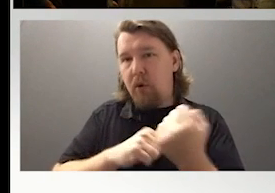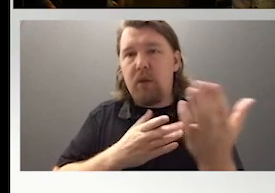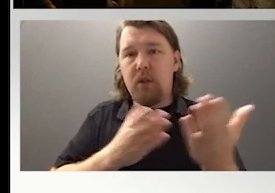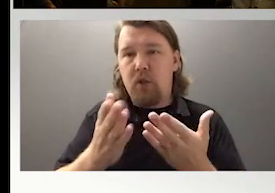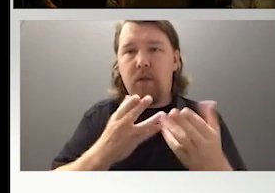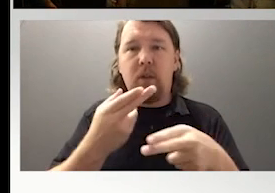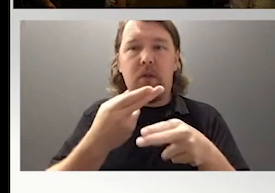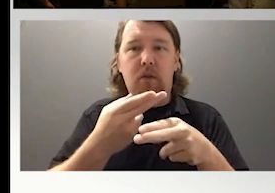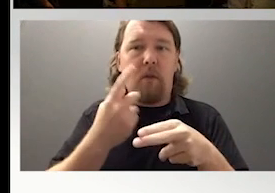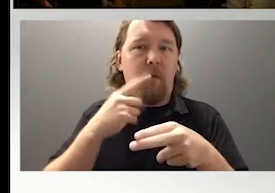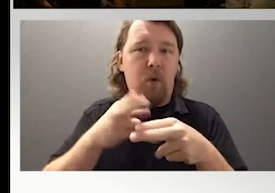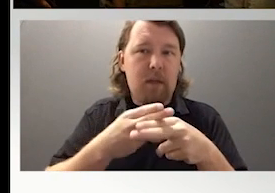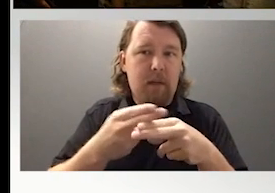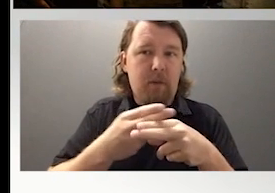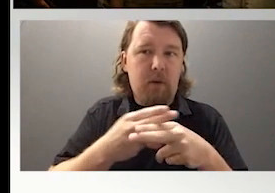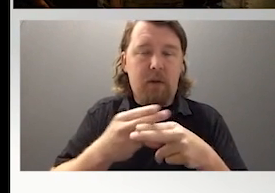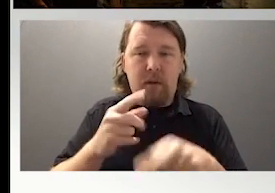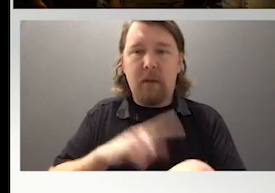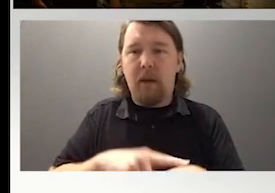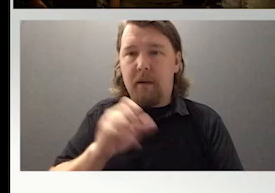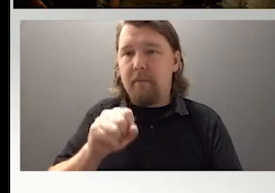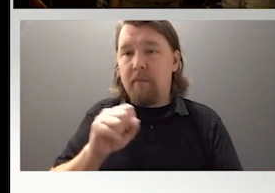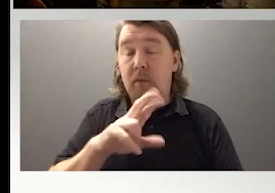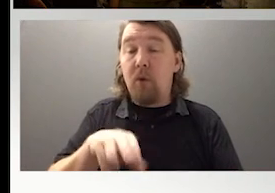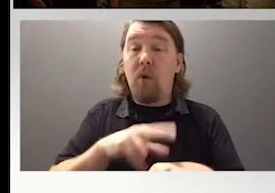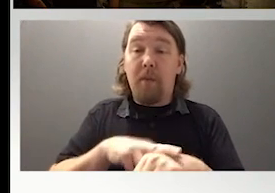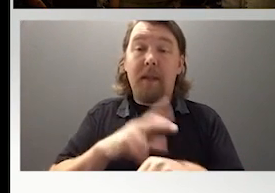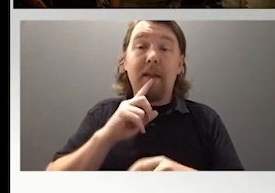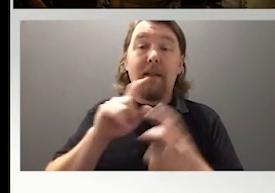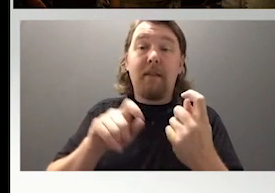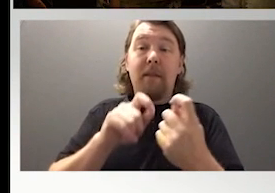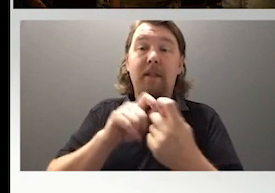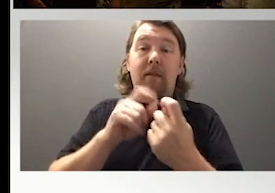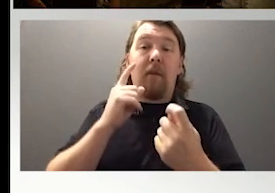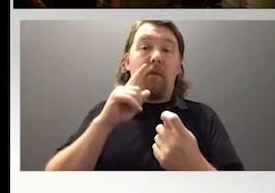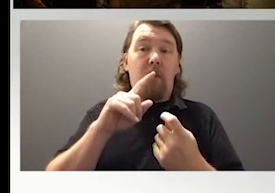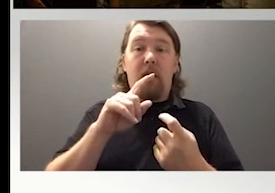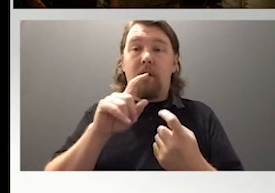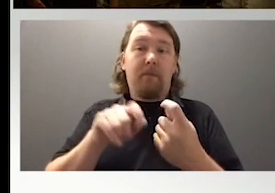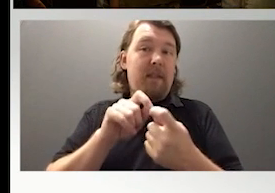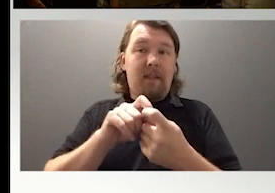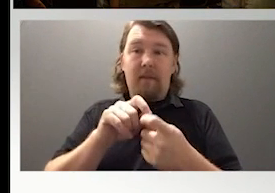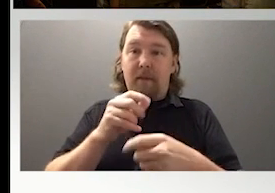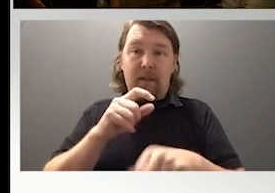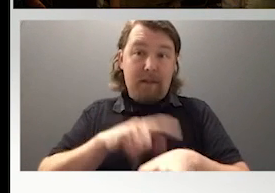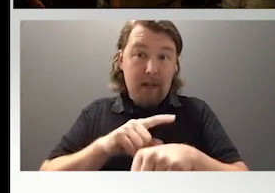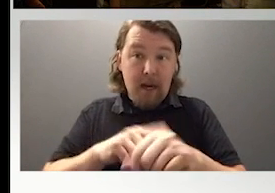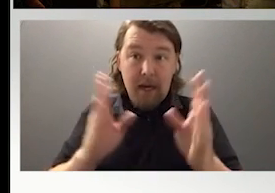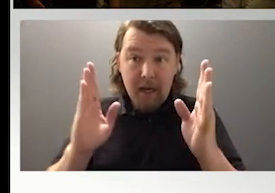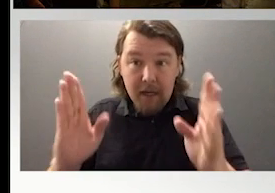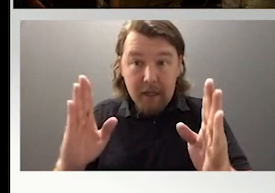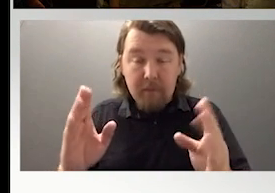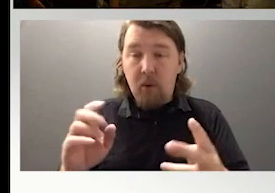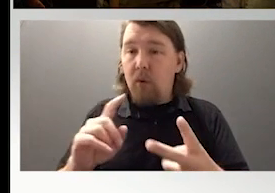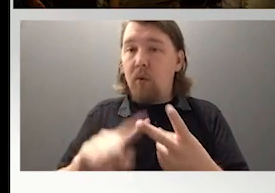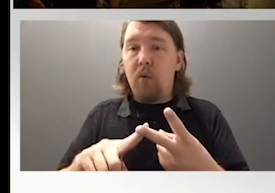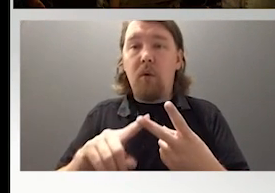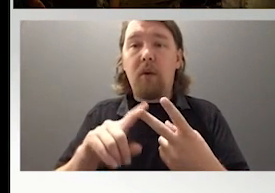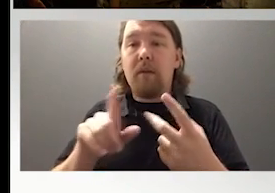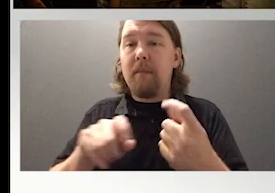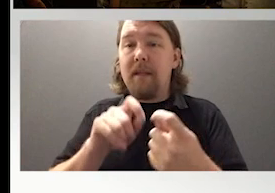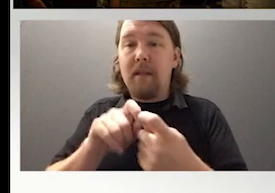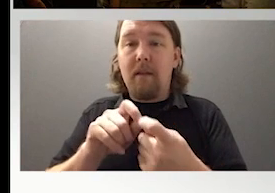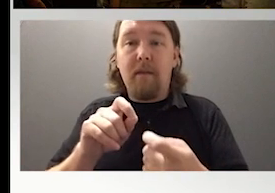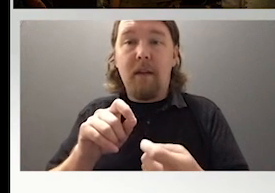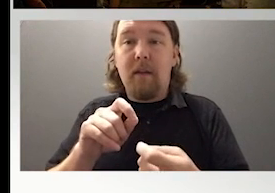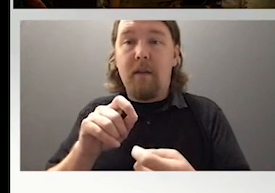services on a short-term basis. And usually they're specific for a special amount of time or a special amount of